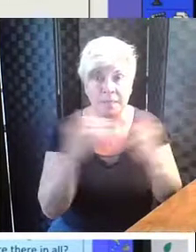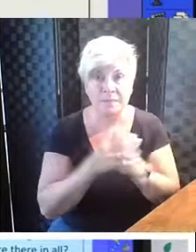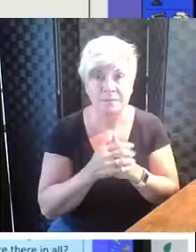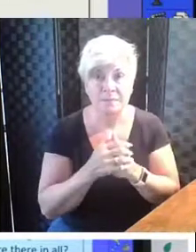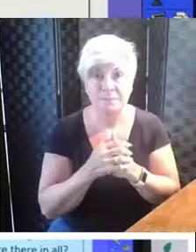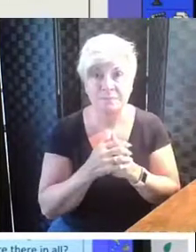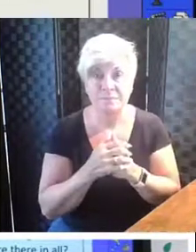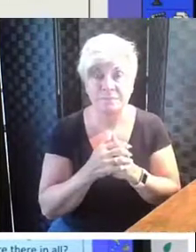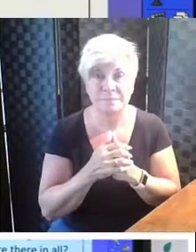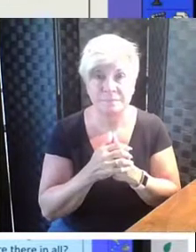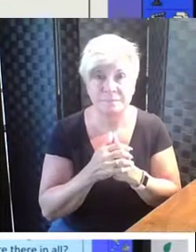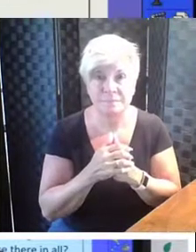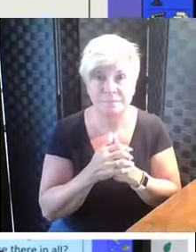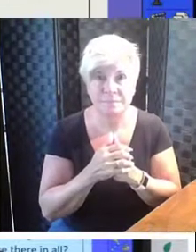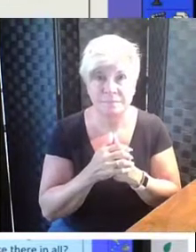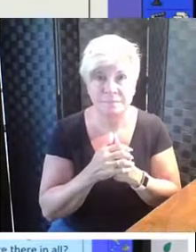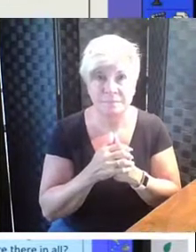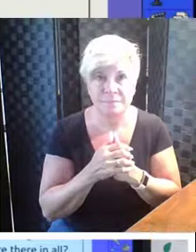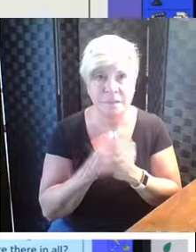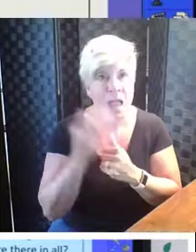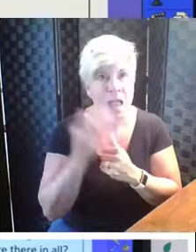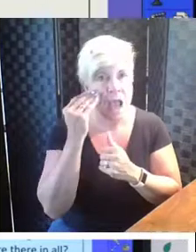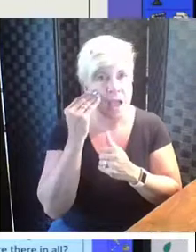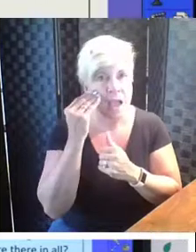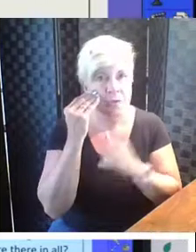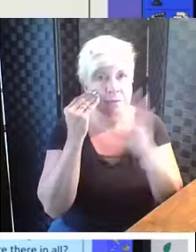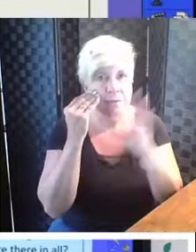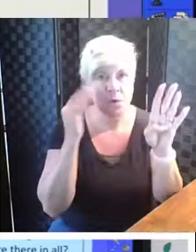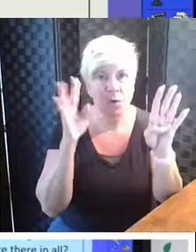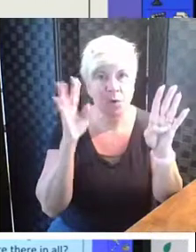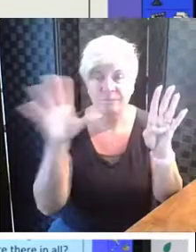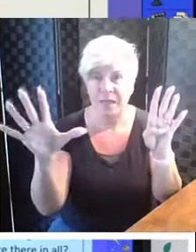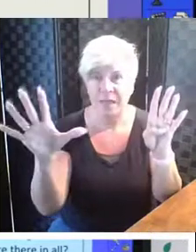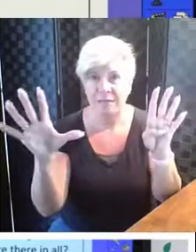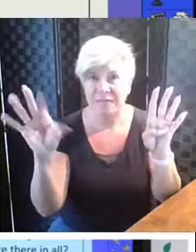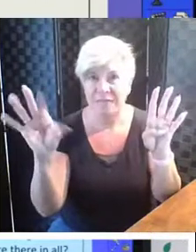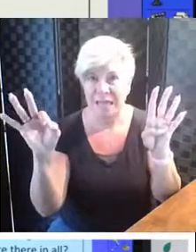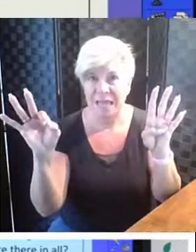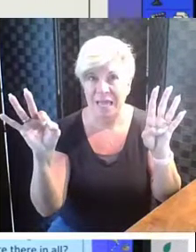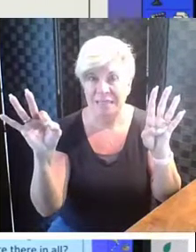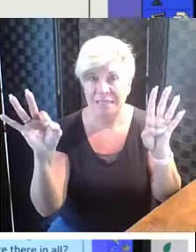question mark. Well, I know 4 and 5 make 9,